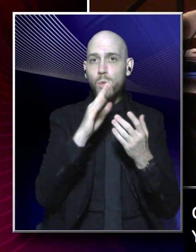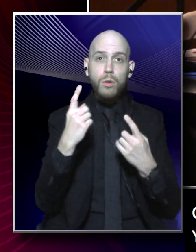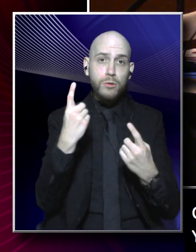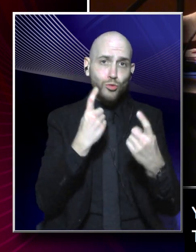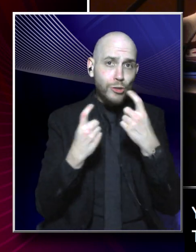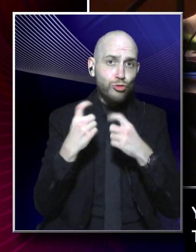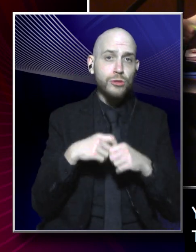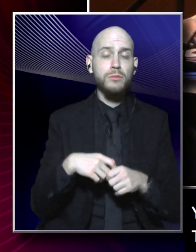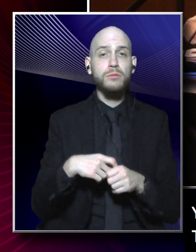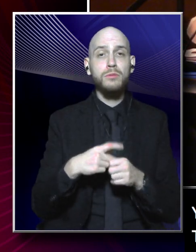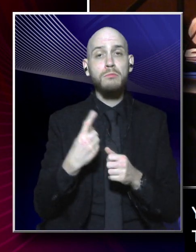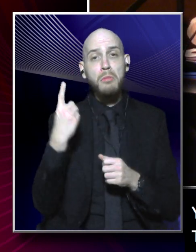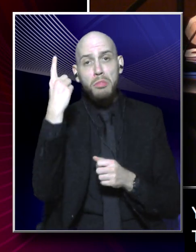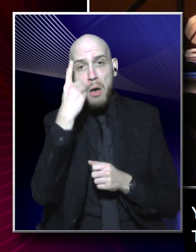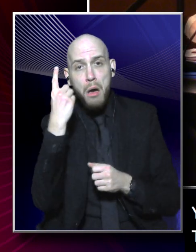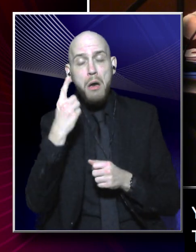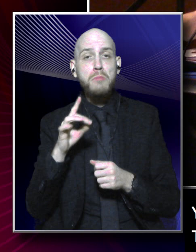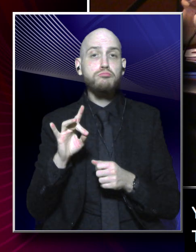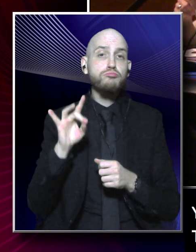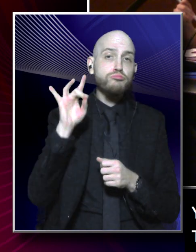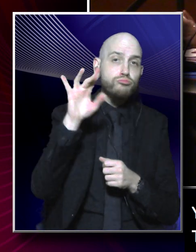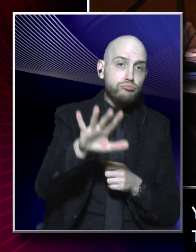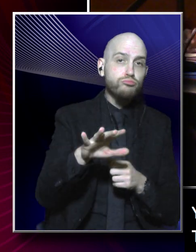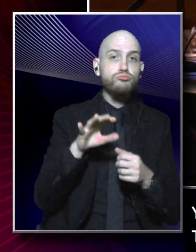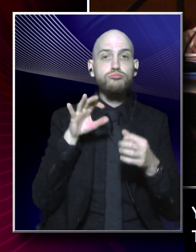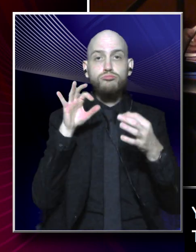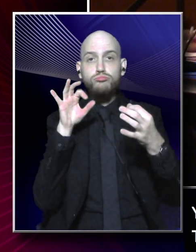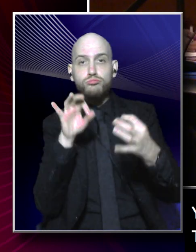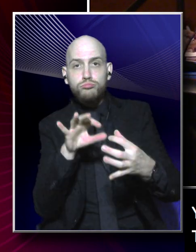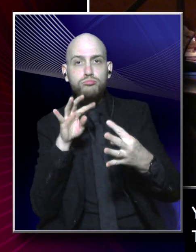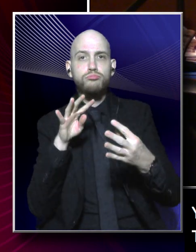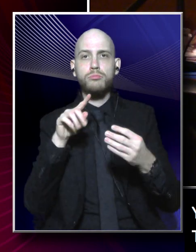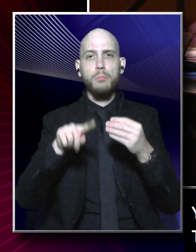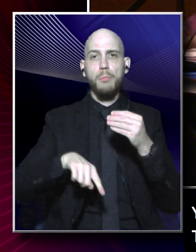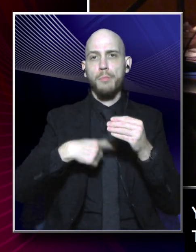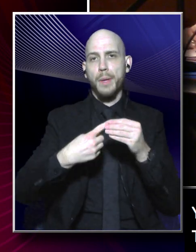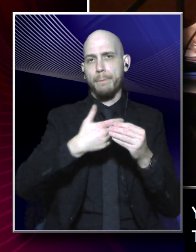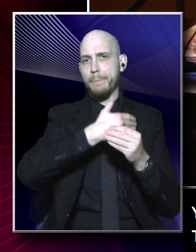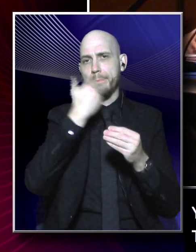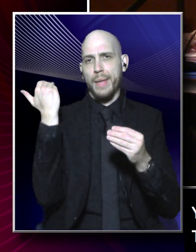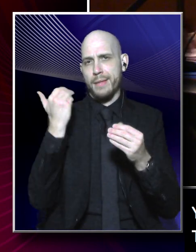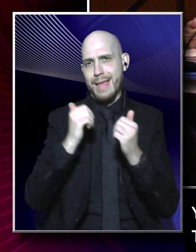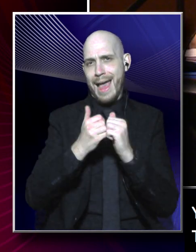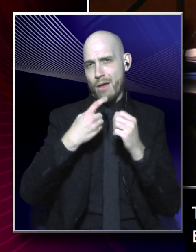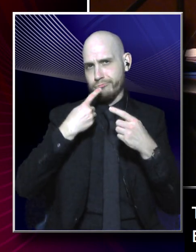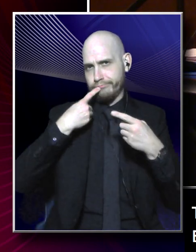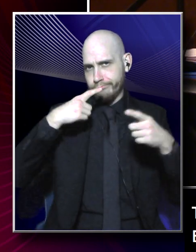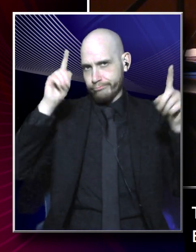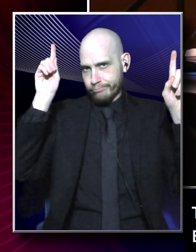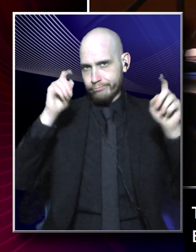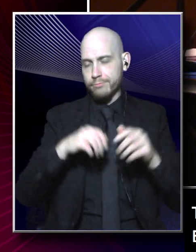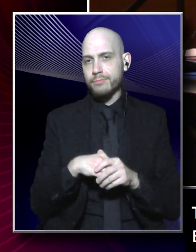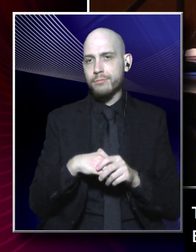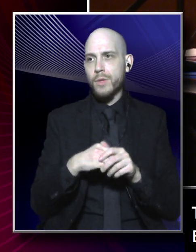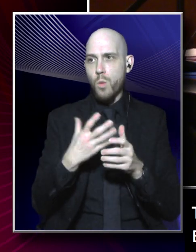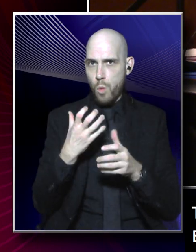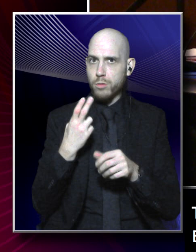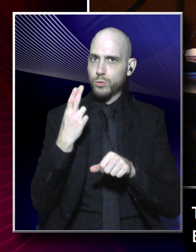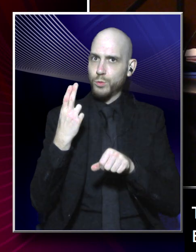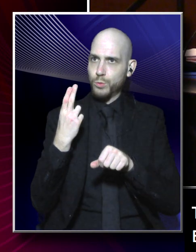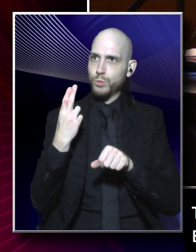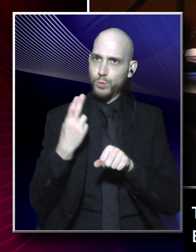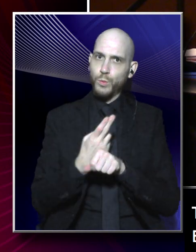thoughts as to how we can do that so that we are effective, we use our resources more